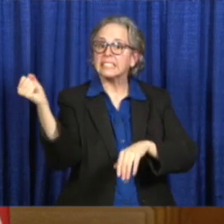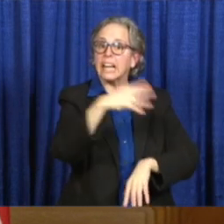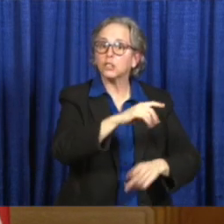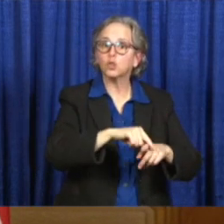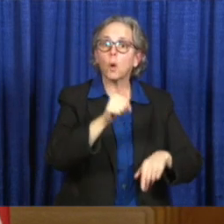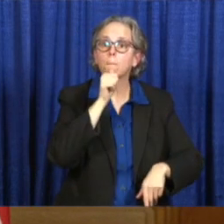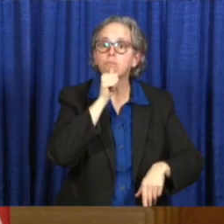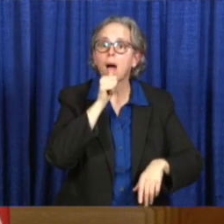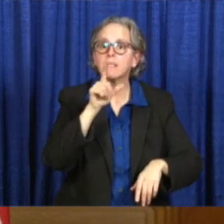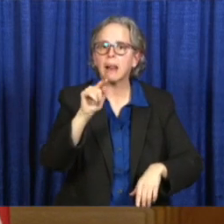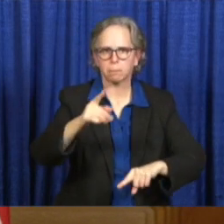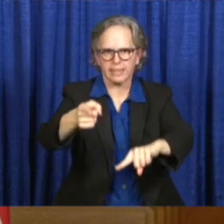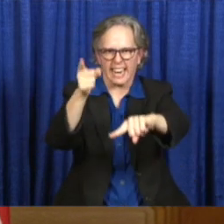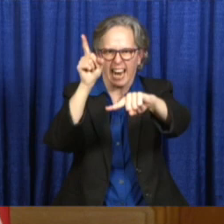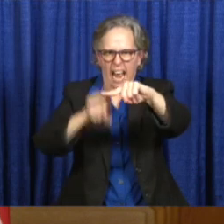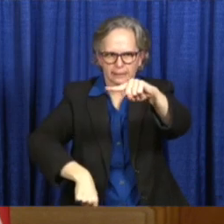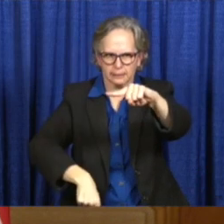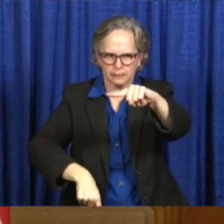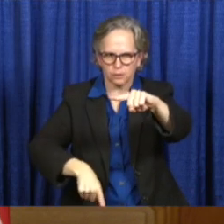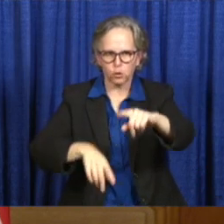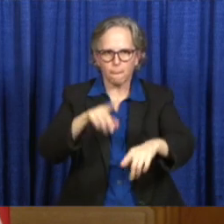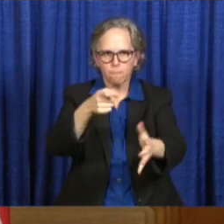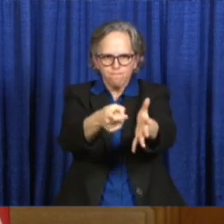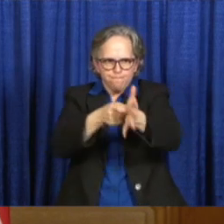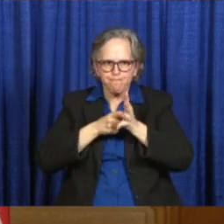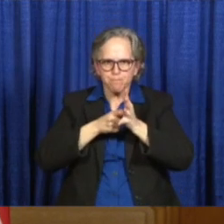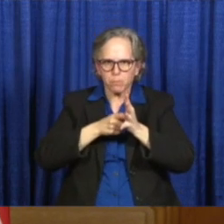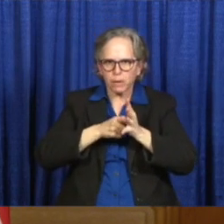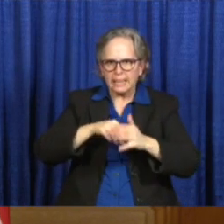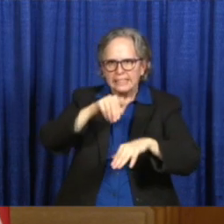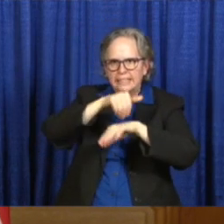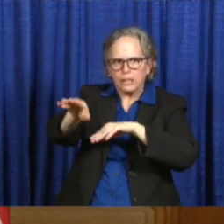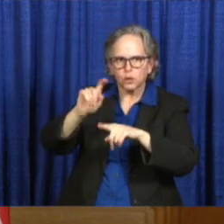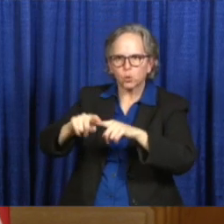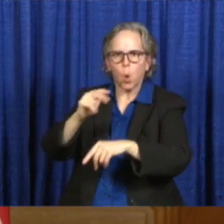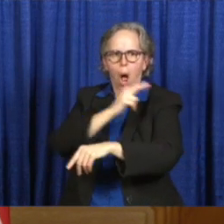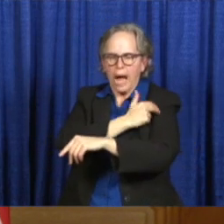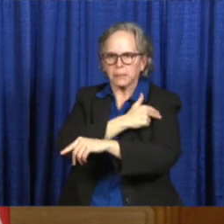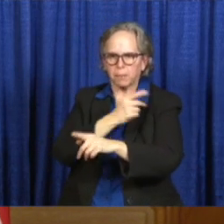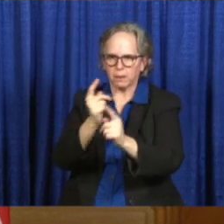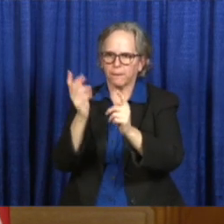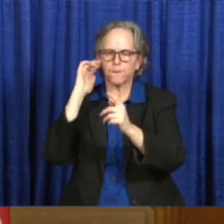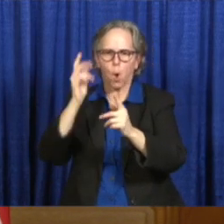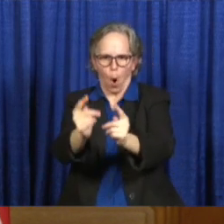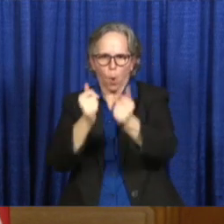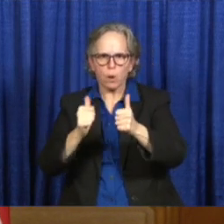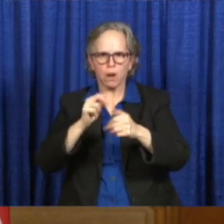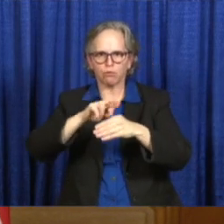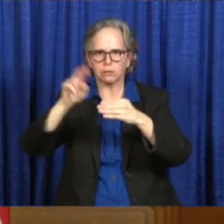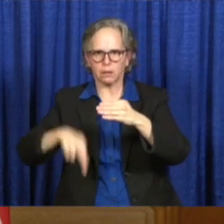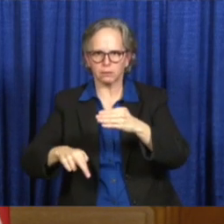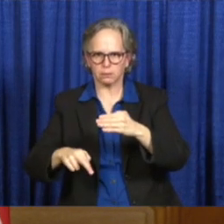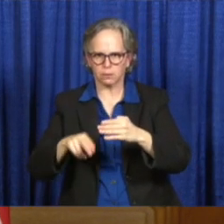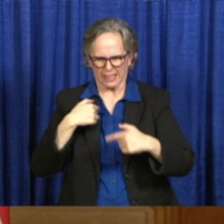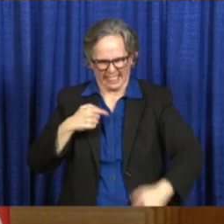that can make a quick turnaround for you. We have already confirmed, for example, that Ohio State,